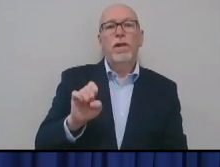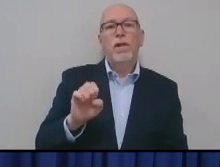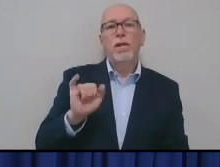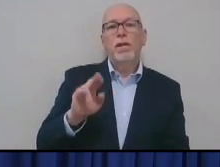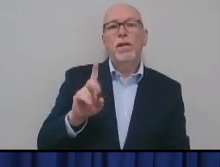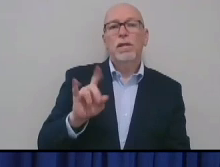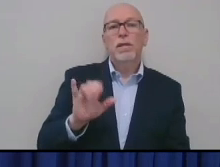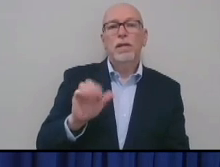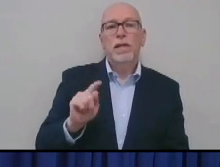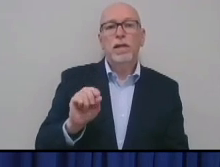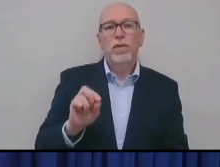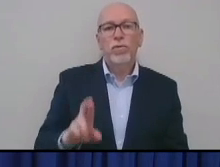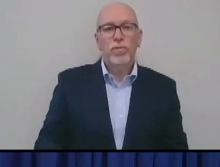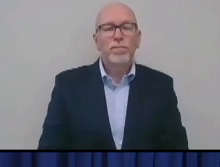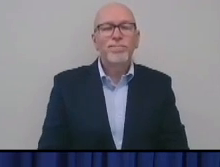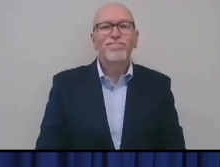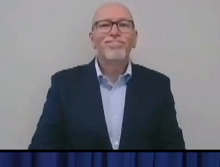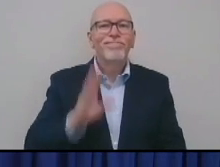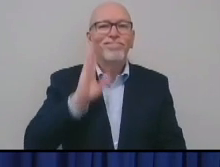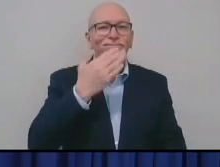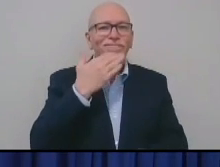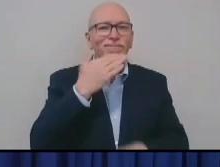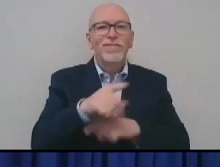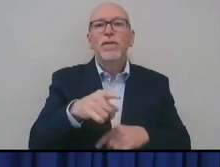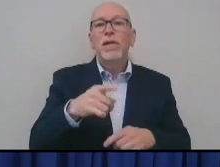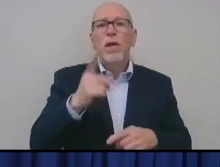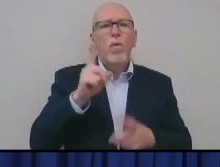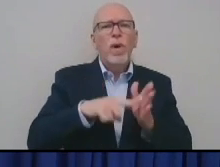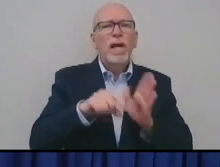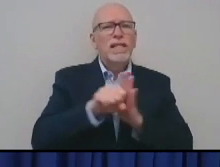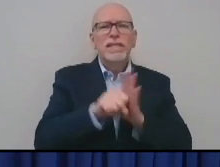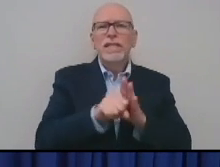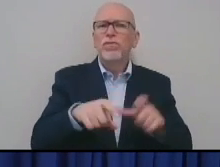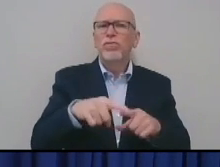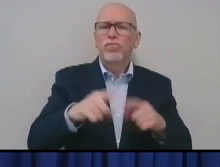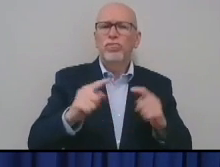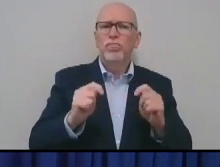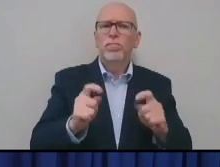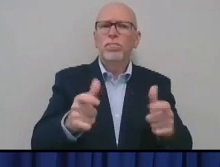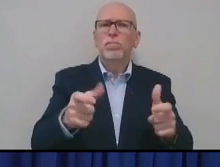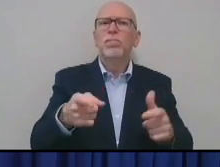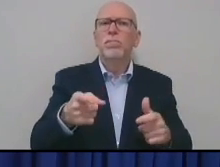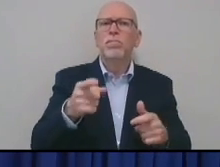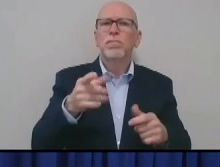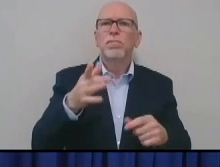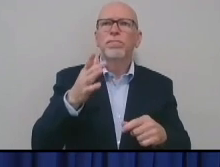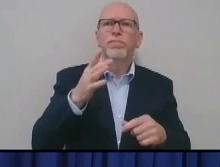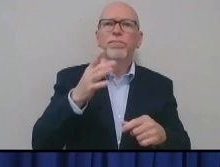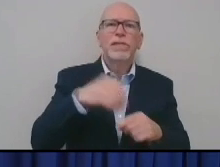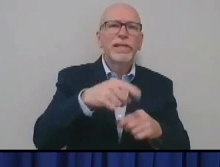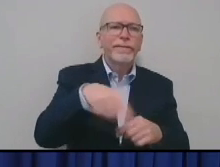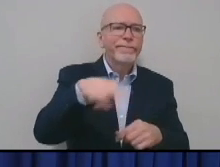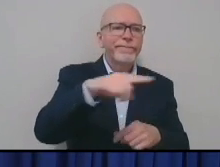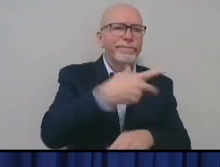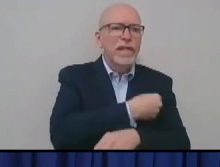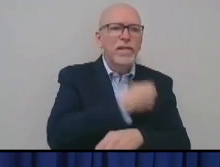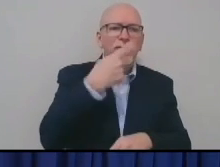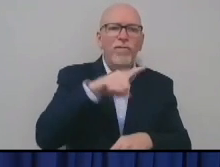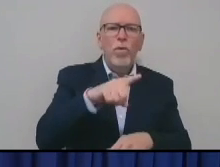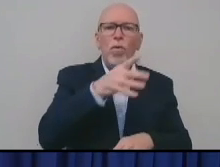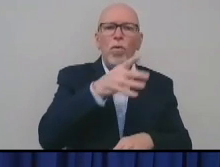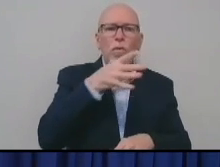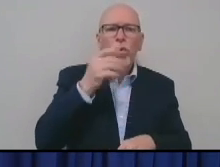Good afternoon. What is the state doing to accelerate vaccine availability in rural and underserved areas? To that point,